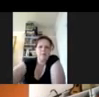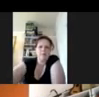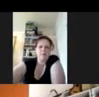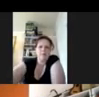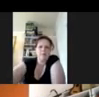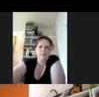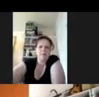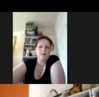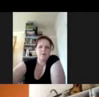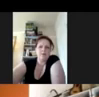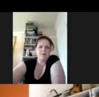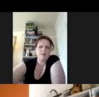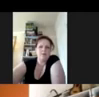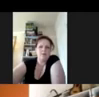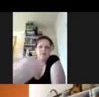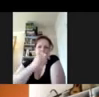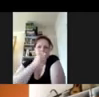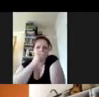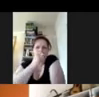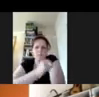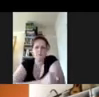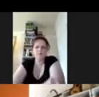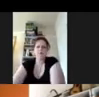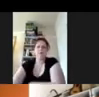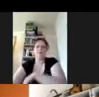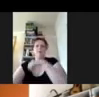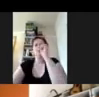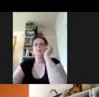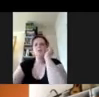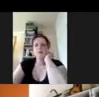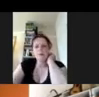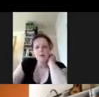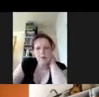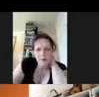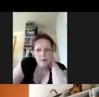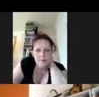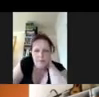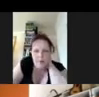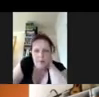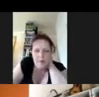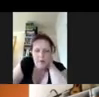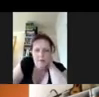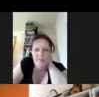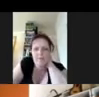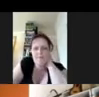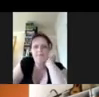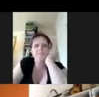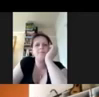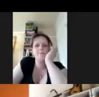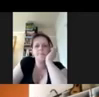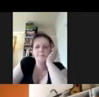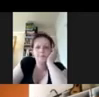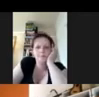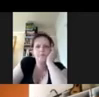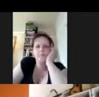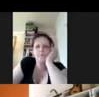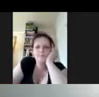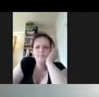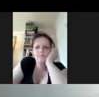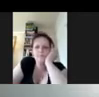or something to that. So Zoom is really nice because it works by sharing a link with your